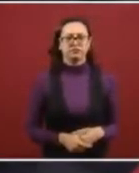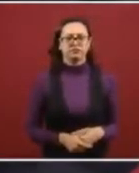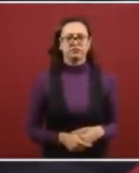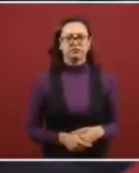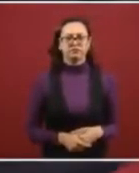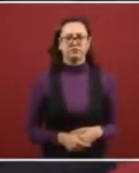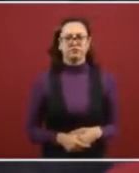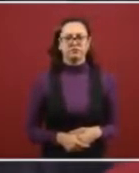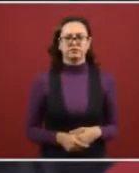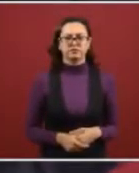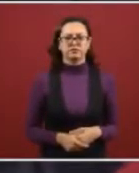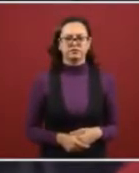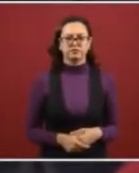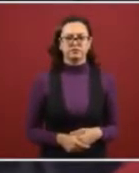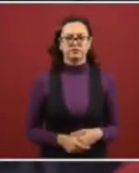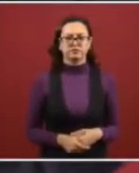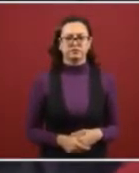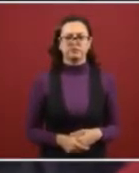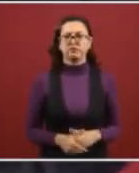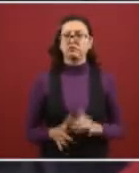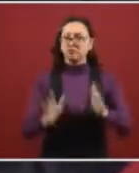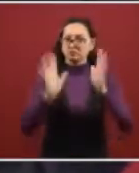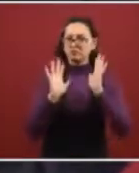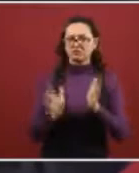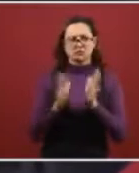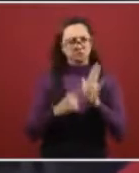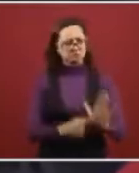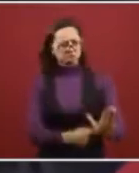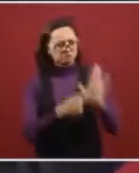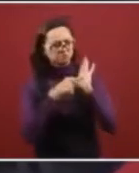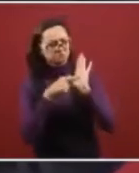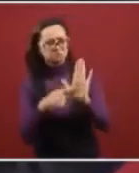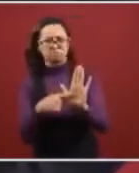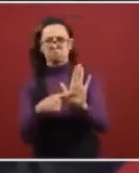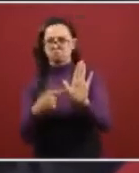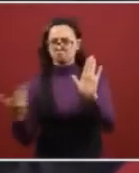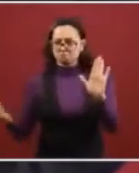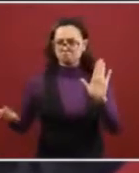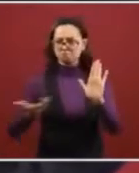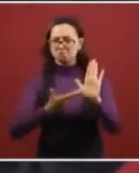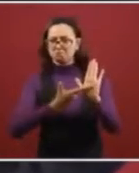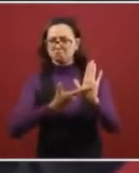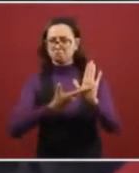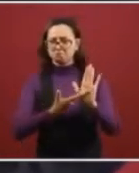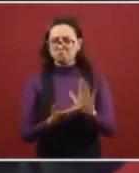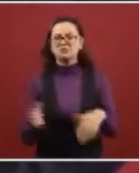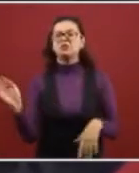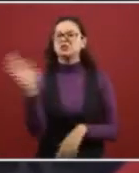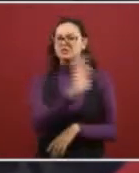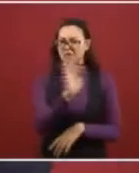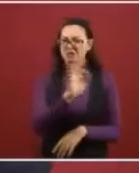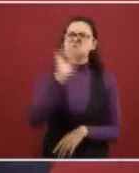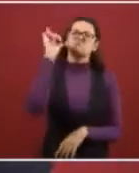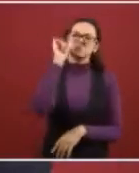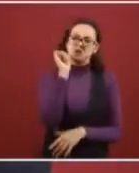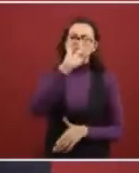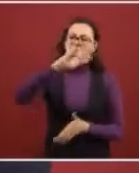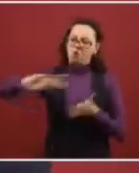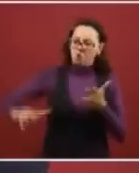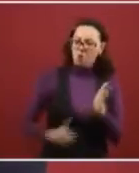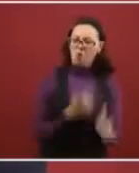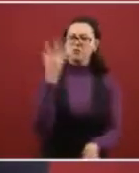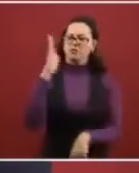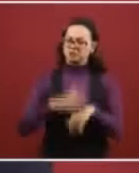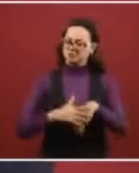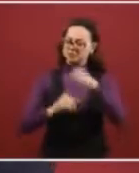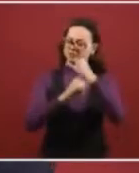Y ya se ha informado. Mañana we have informed. Vuelvo a informar. Tomorrow in, we will